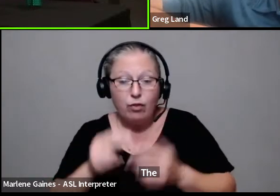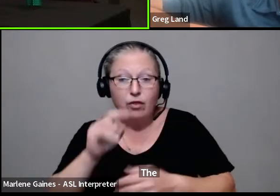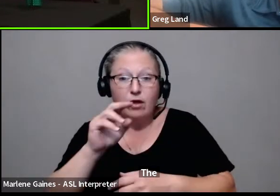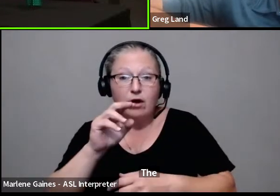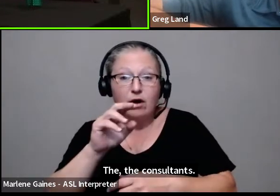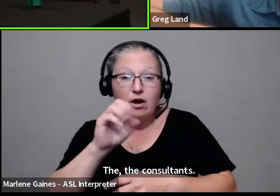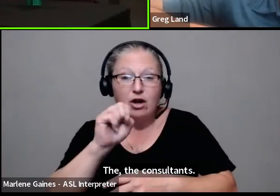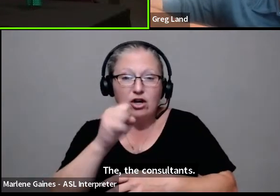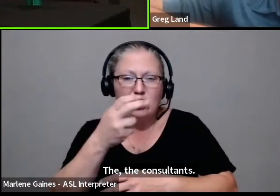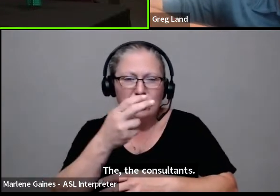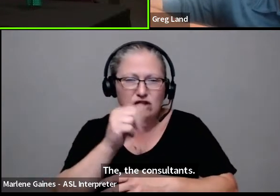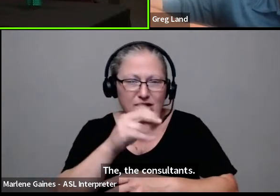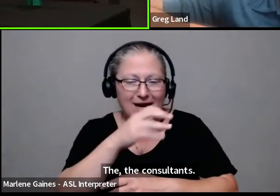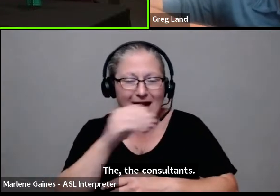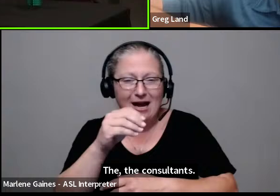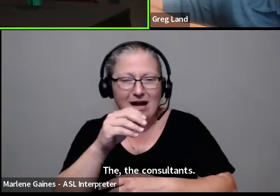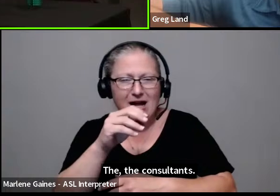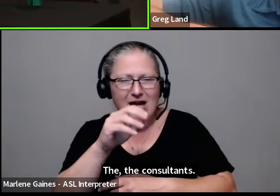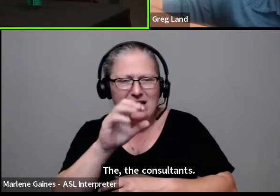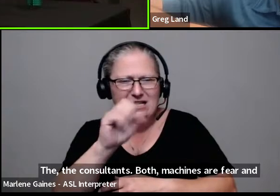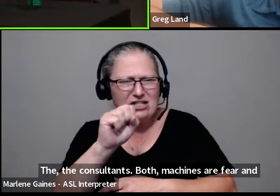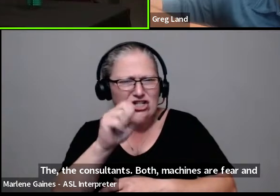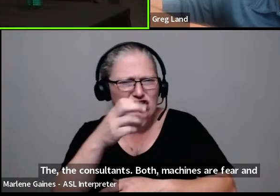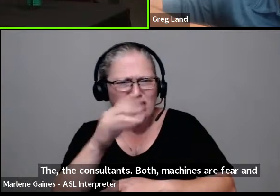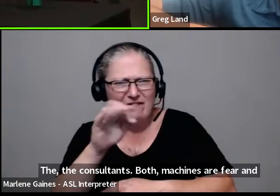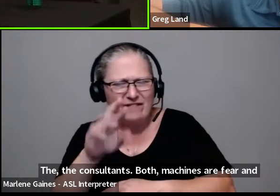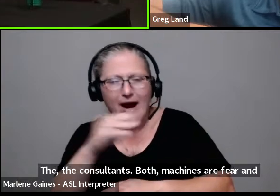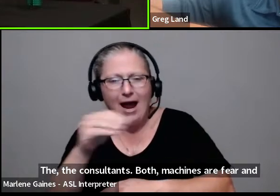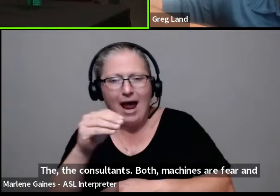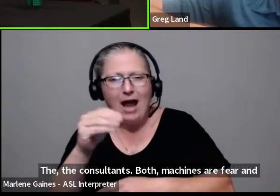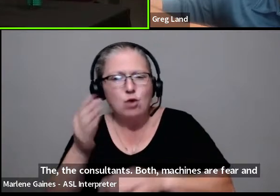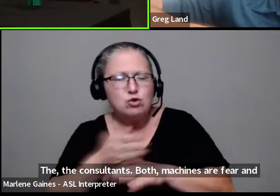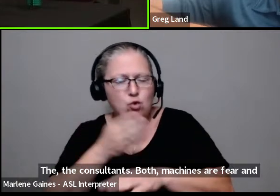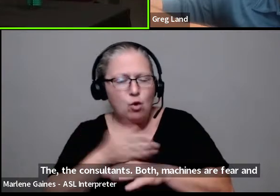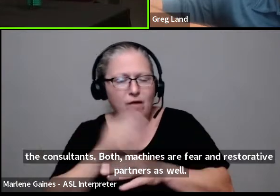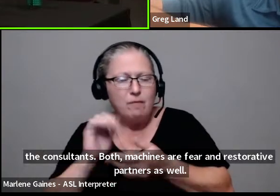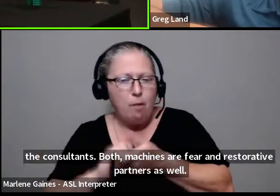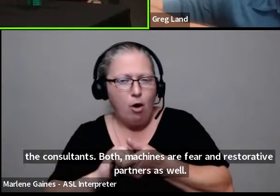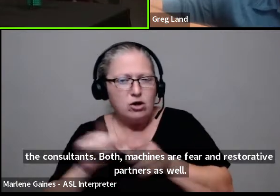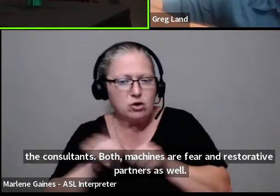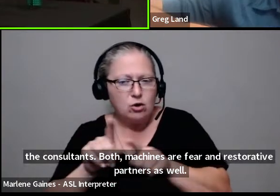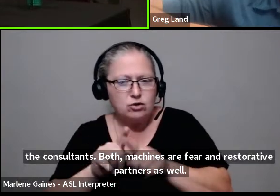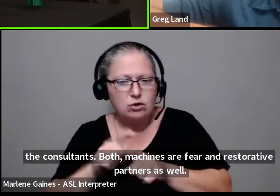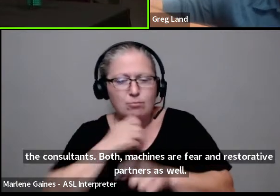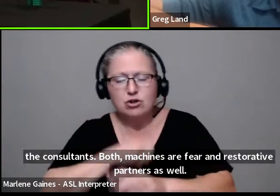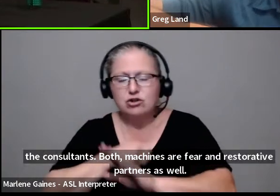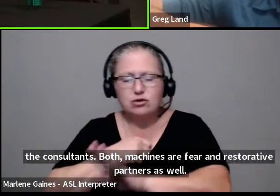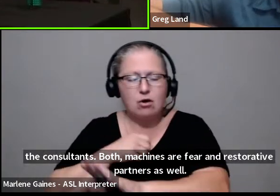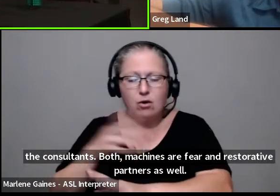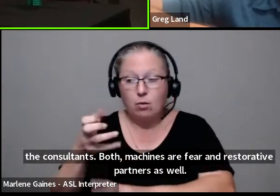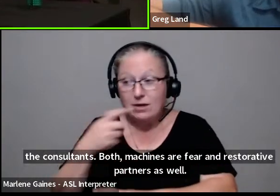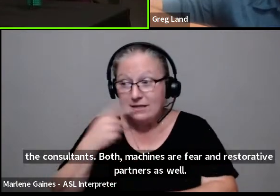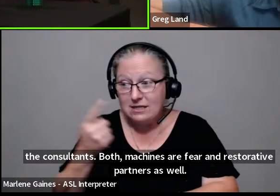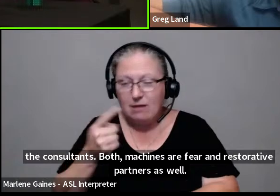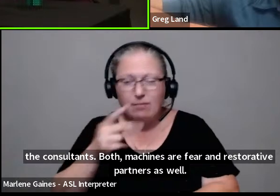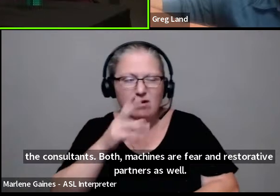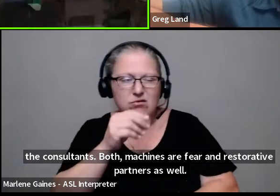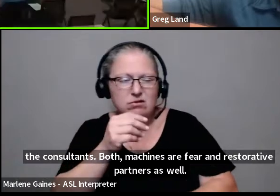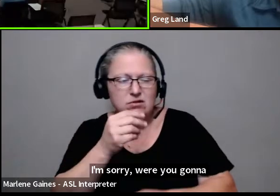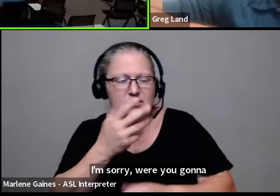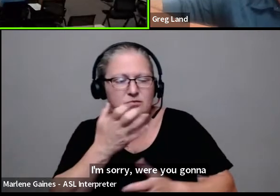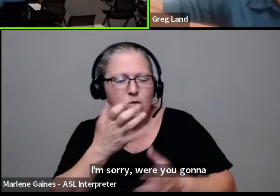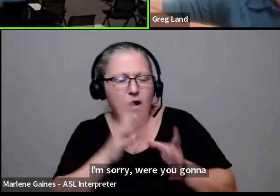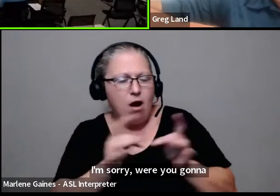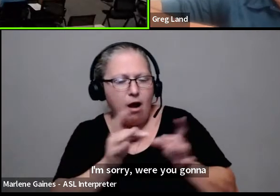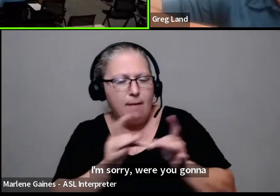and Saphir, and the restorative partners as well. I'm sorry, were you going to say something? No, I just a couple of comments,